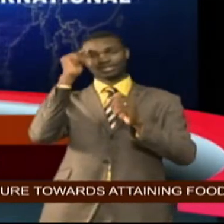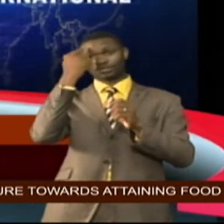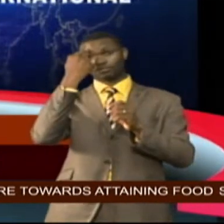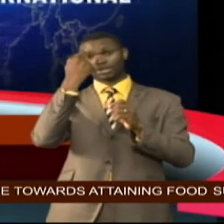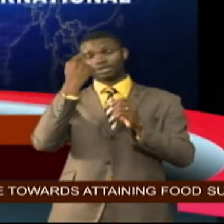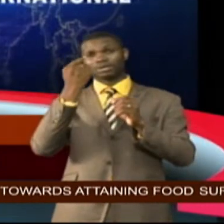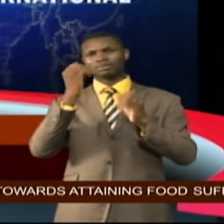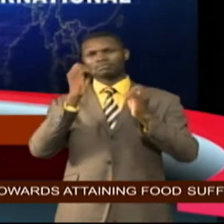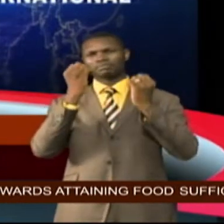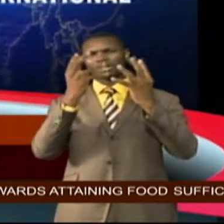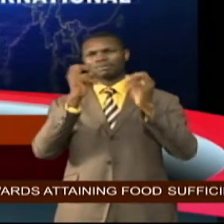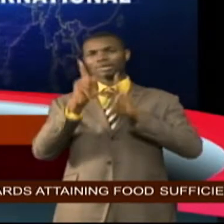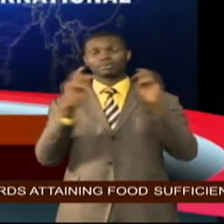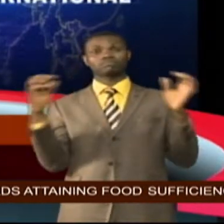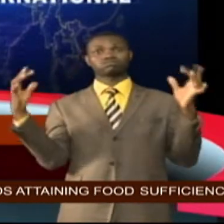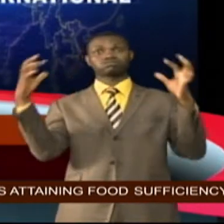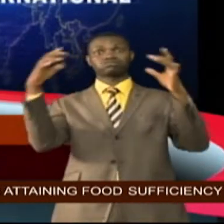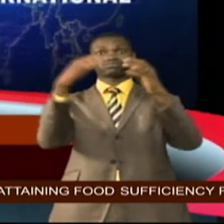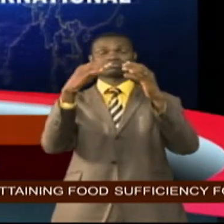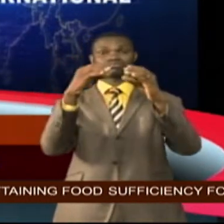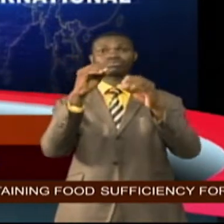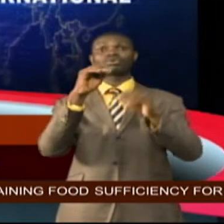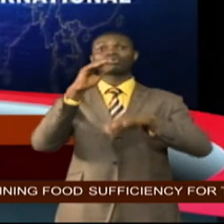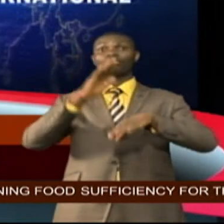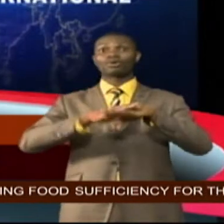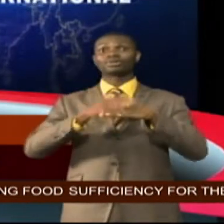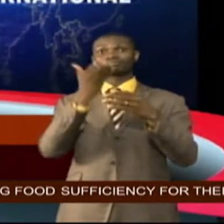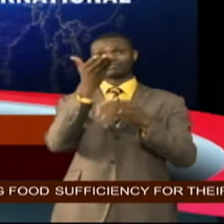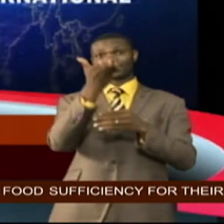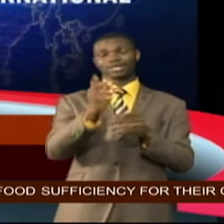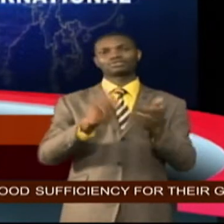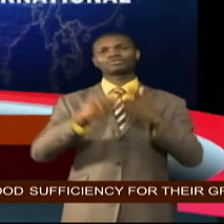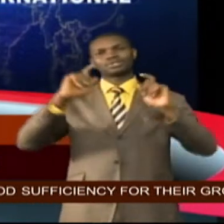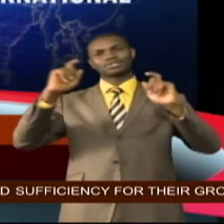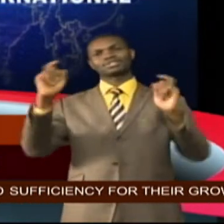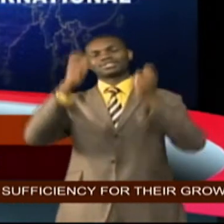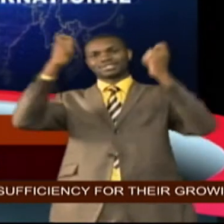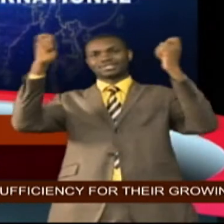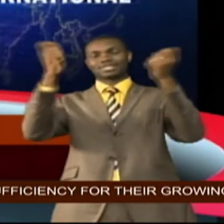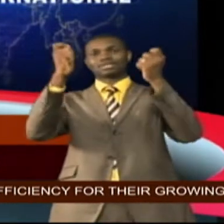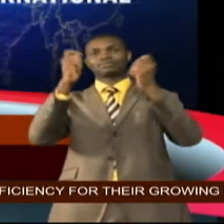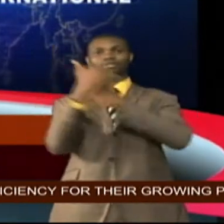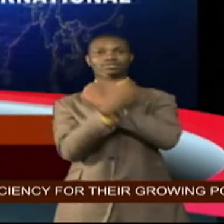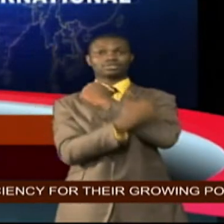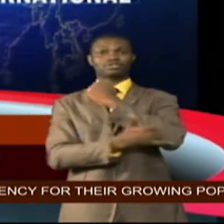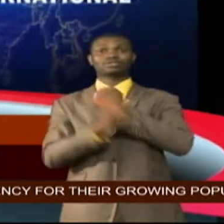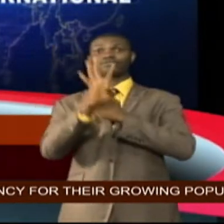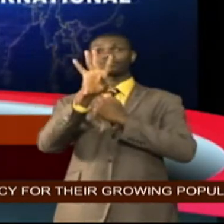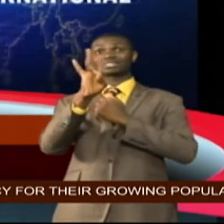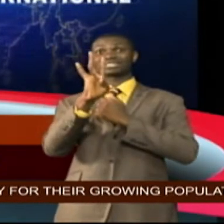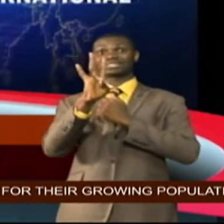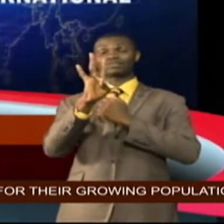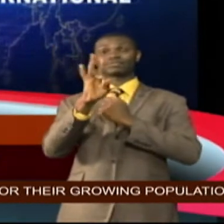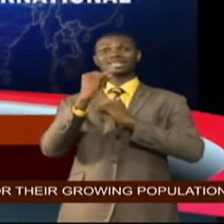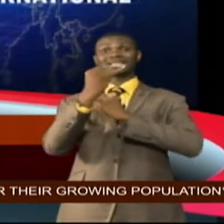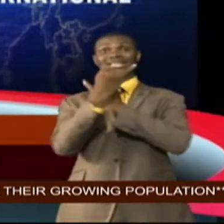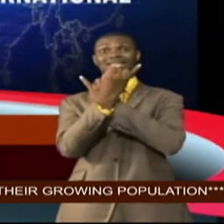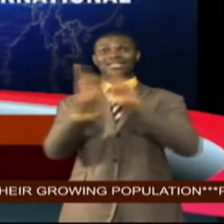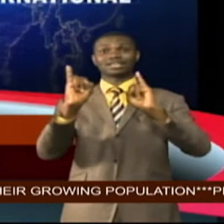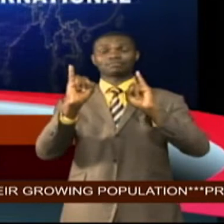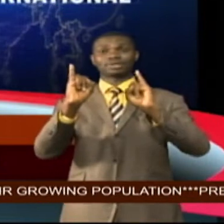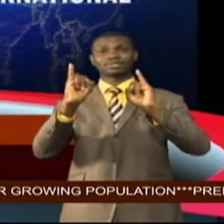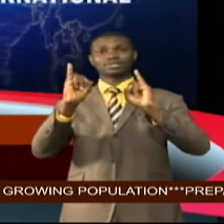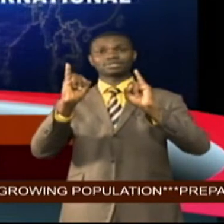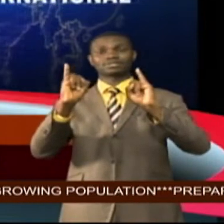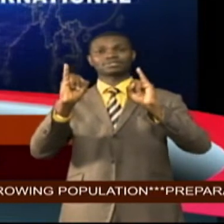participants who converged on the capital Bissau to celebrate the country's 47th independence anniversary, the President